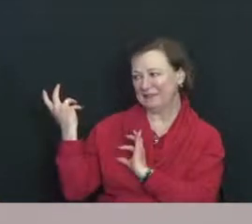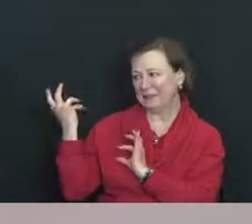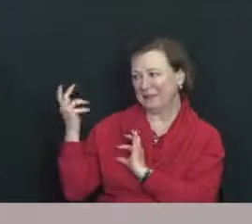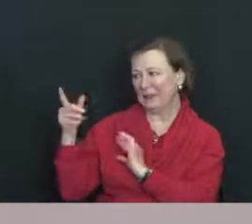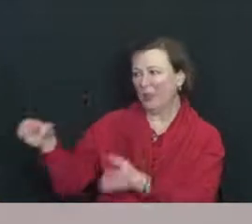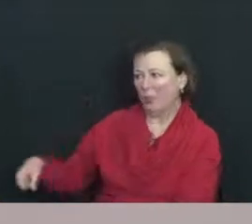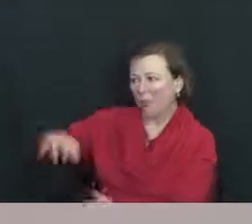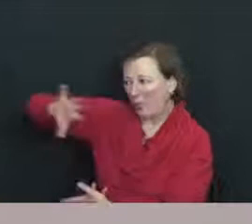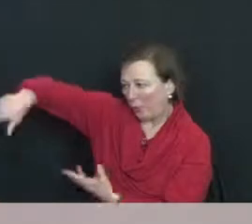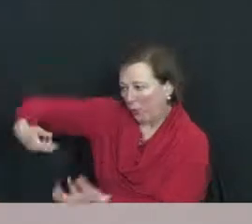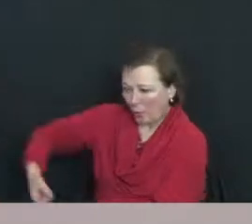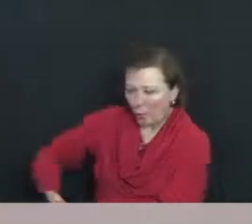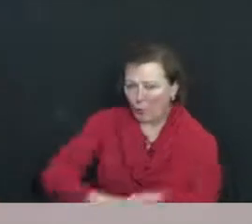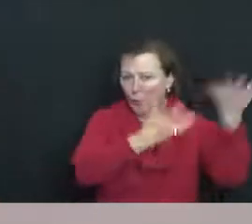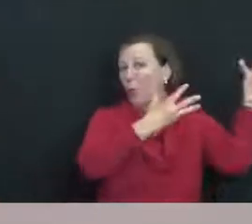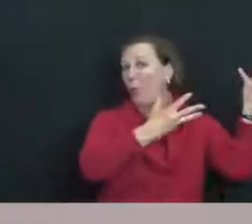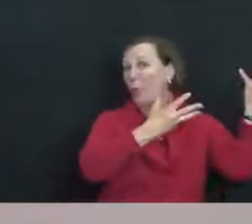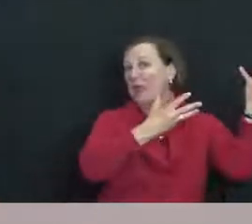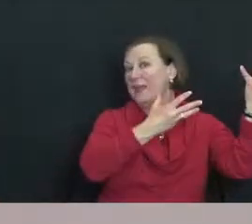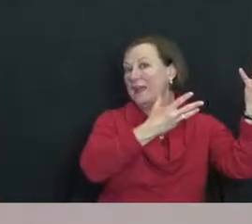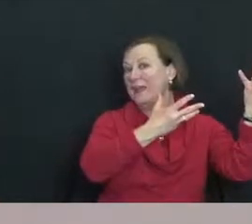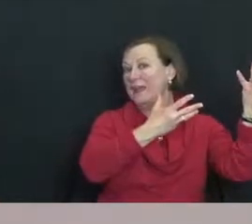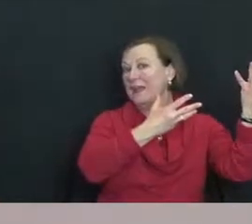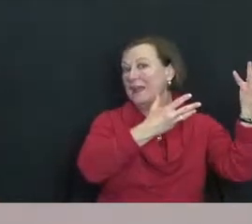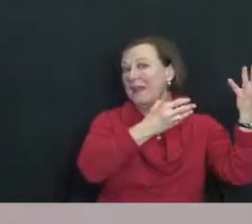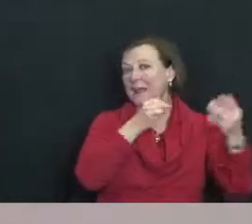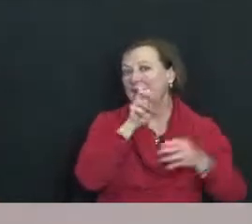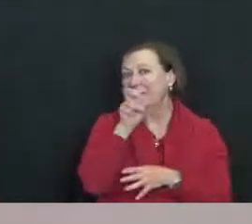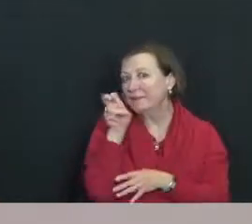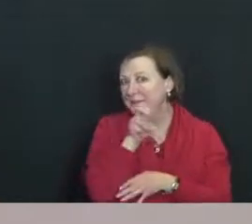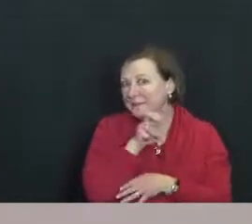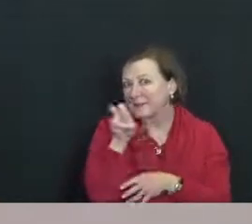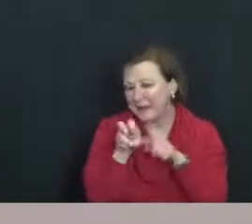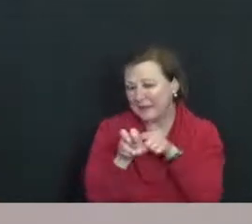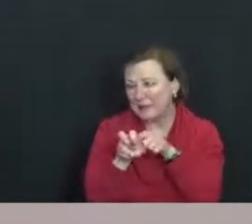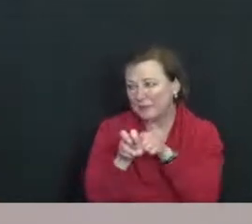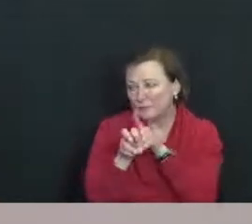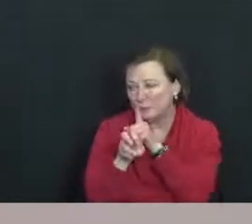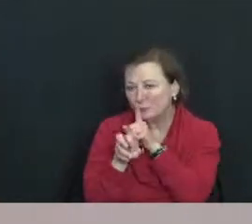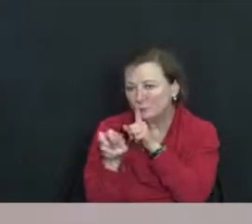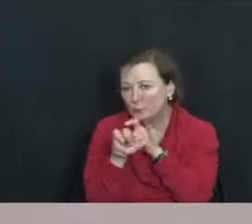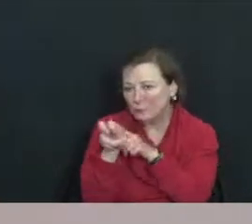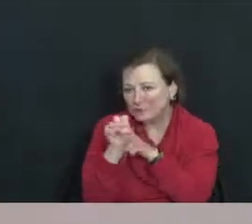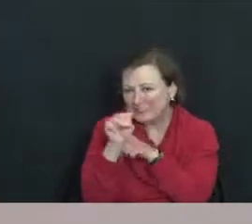it all away. And the snake. Shh.